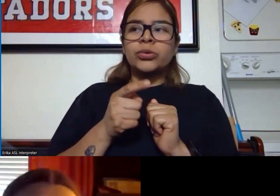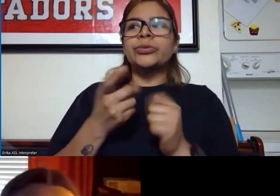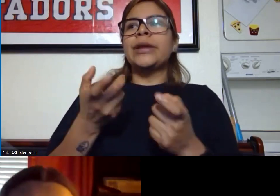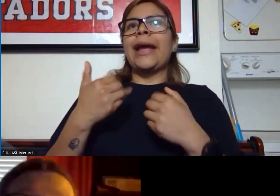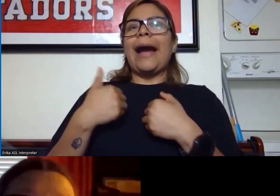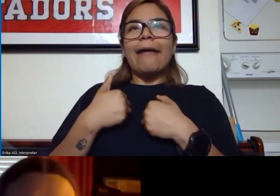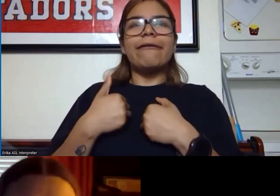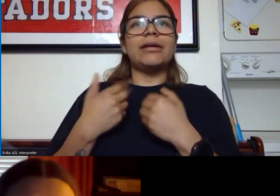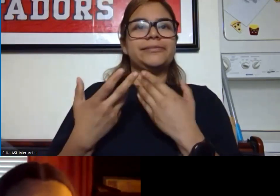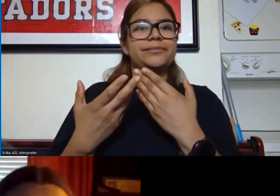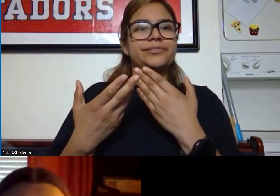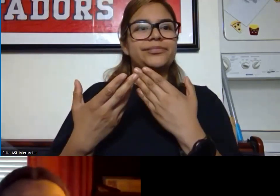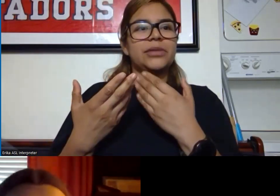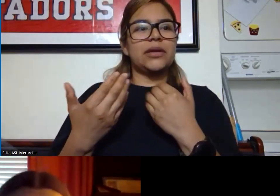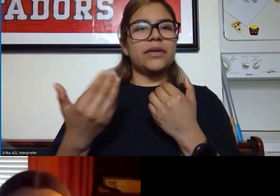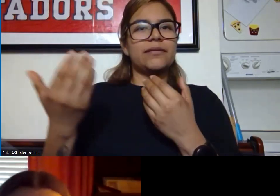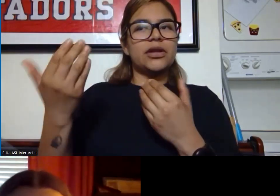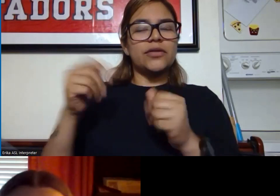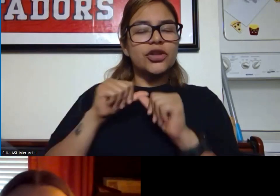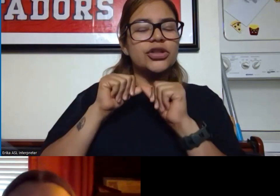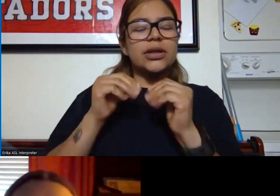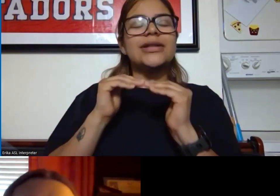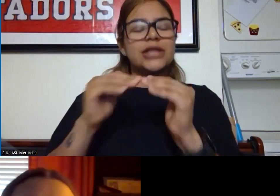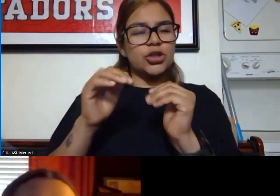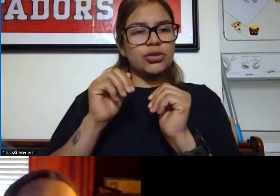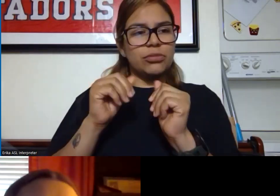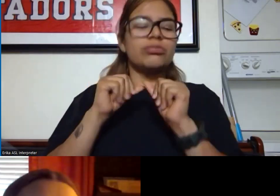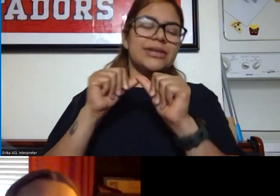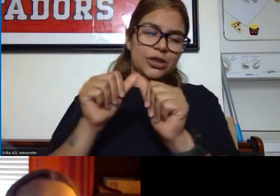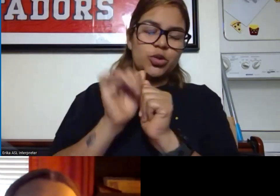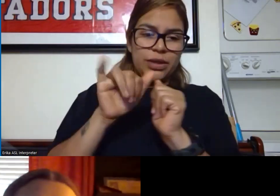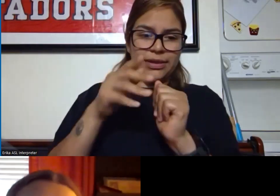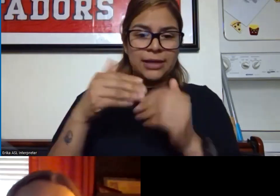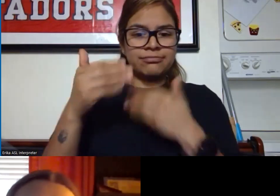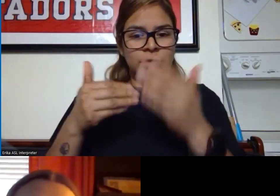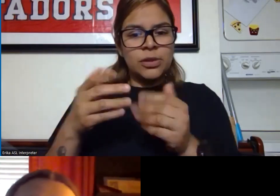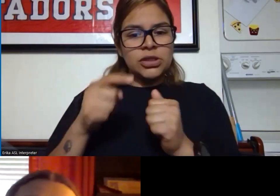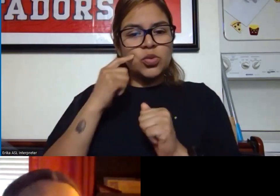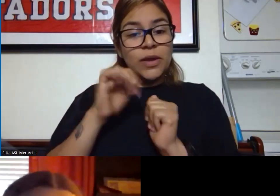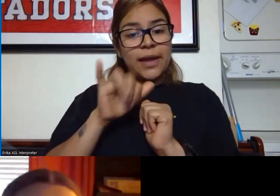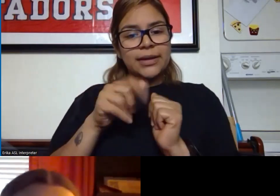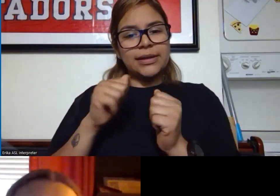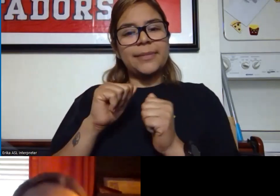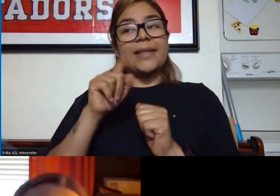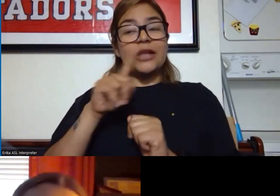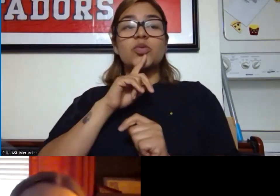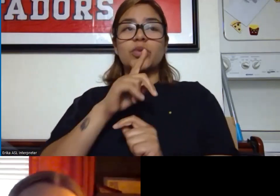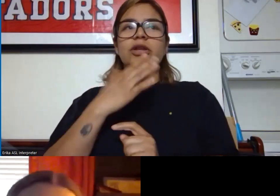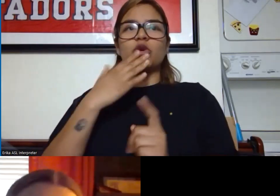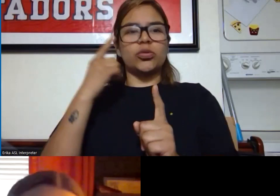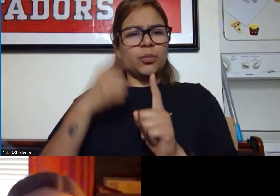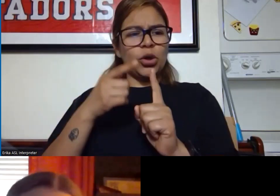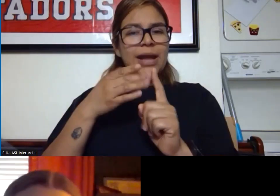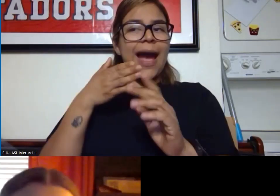the benefits of the HCBS setting rules put into place. So I think that would be a great kind of touch point after that. So I